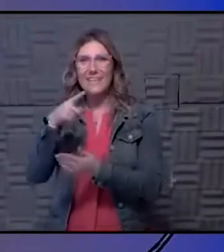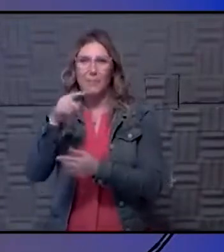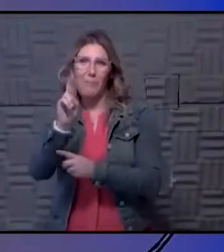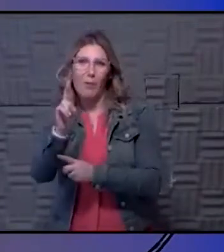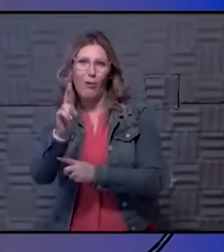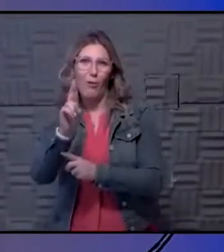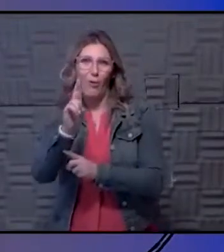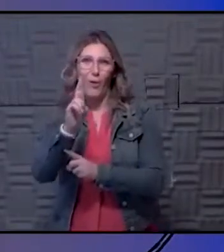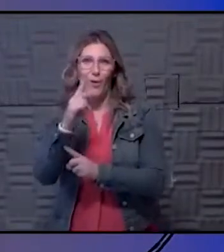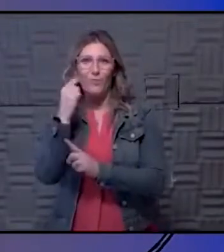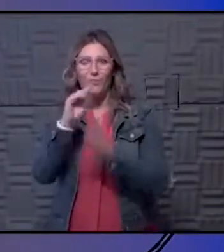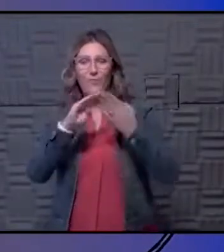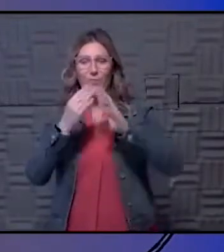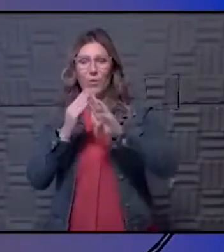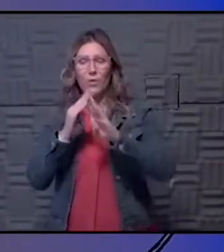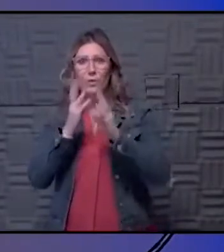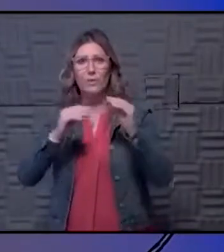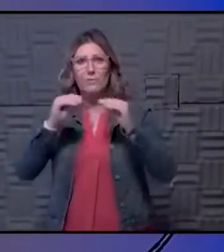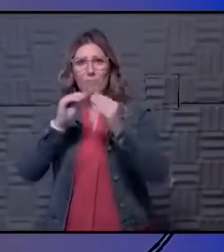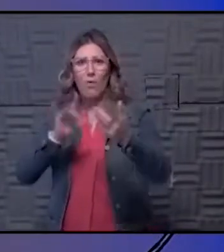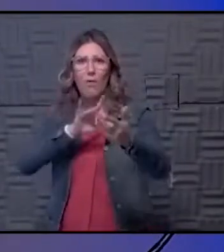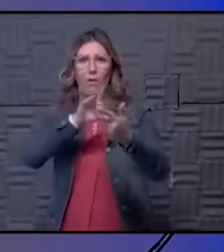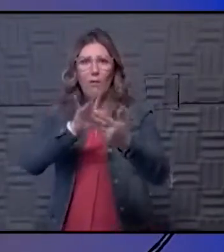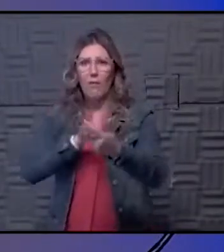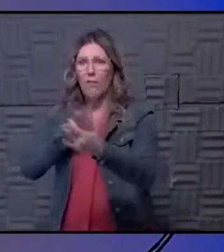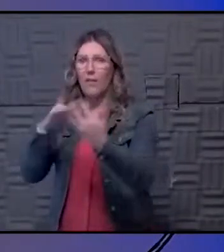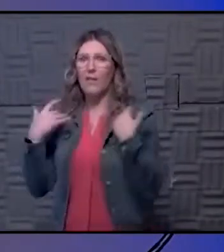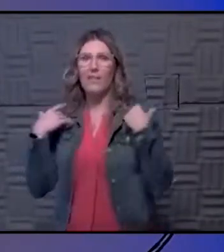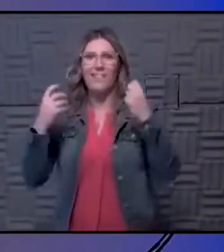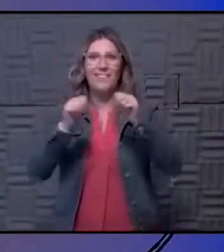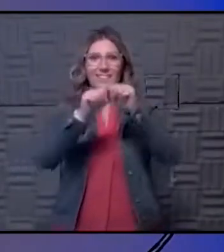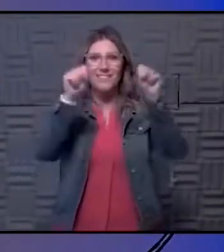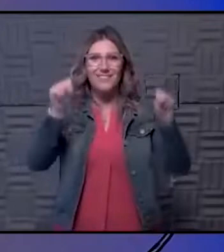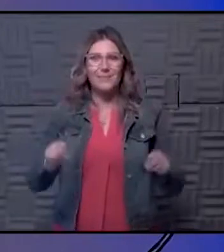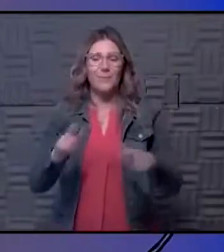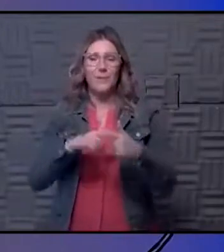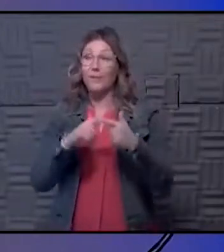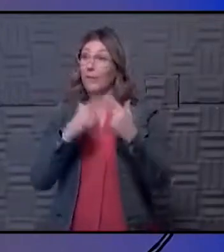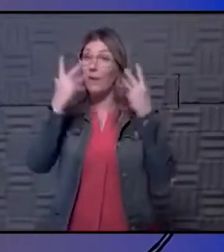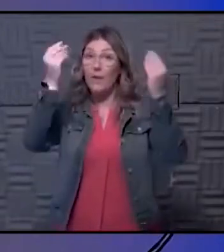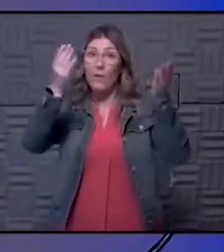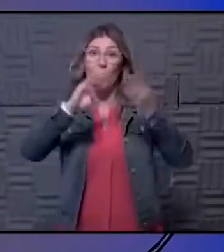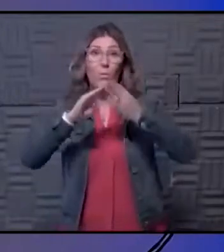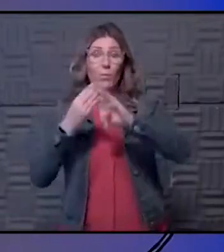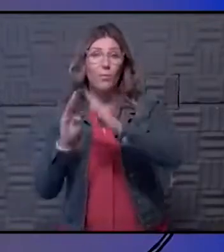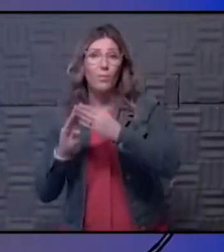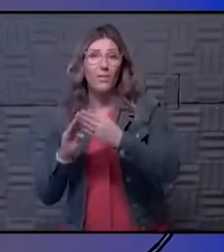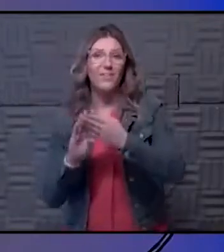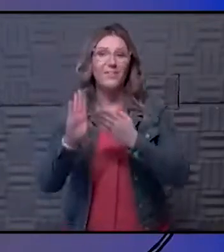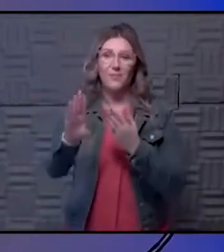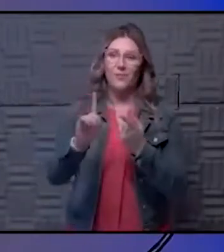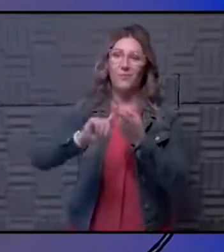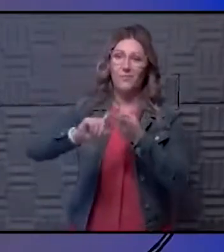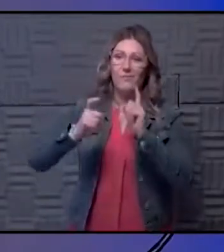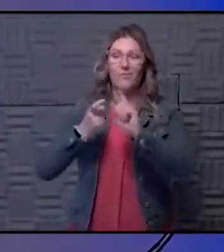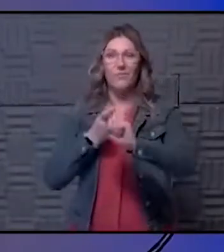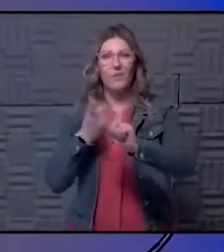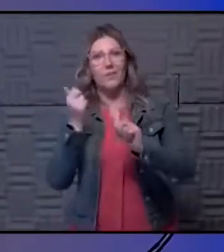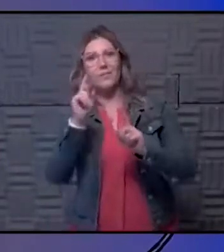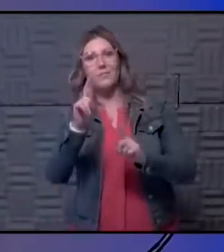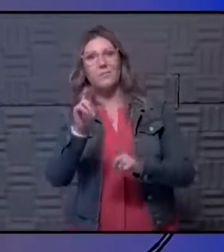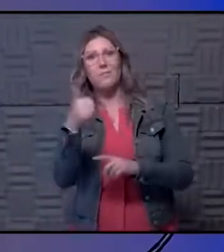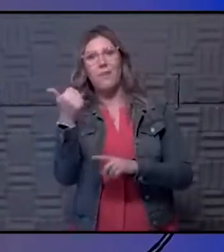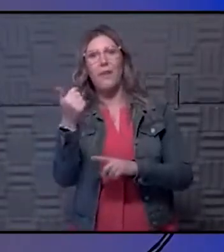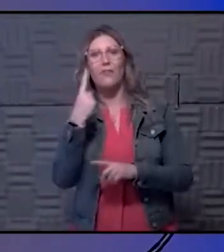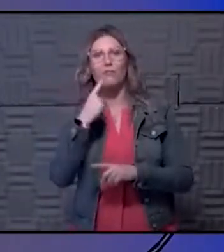because it gets them further connected with the health system, but also when they're out in the community talking with their friends or others that